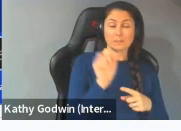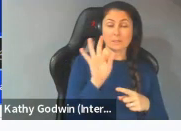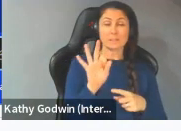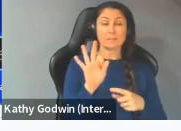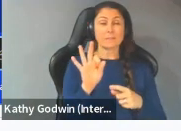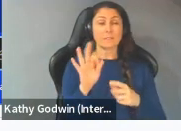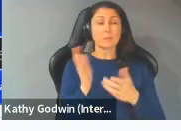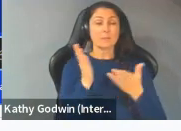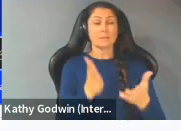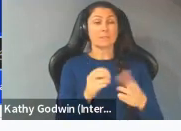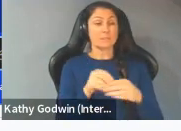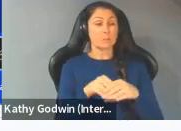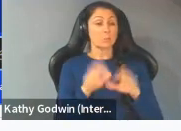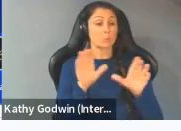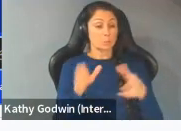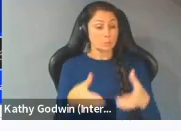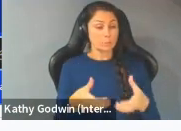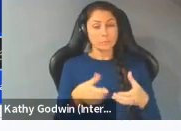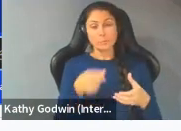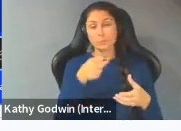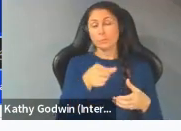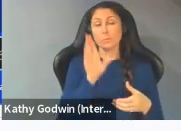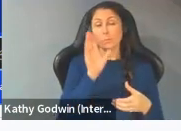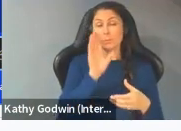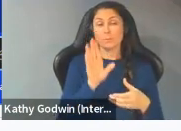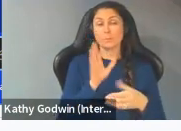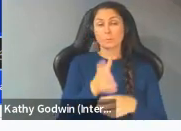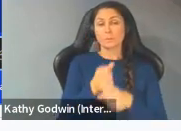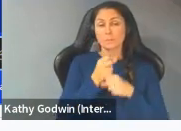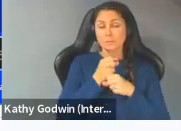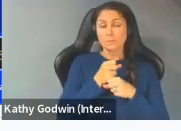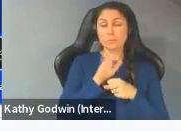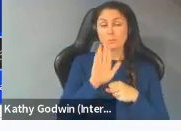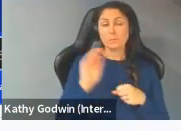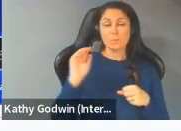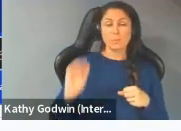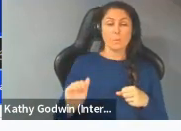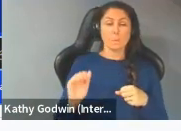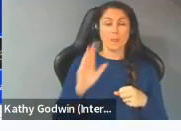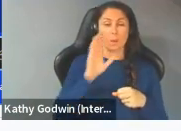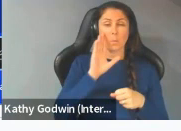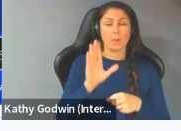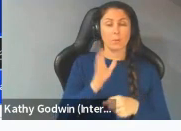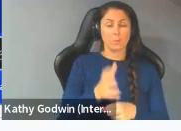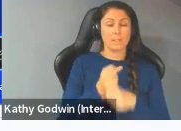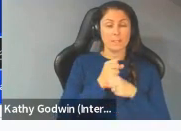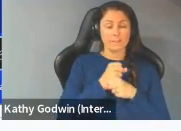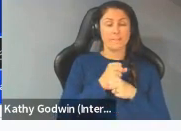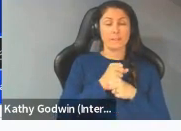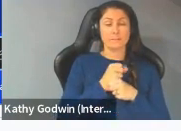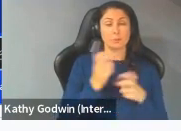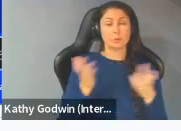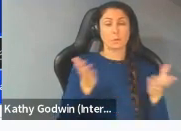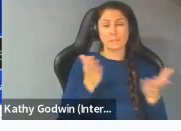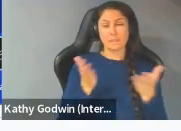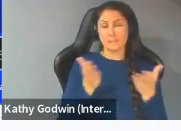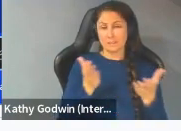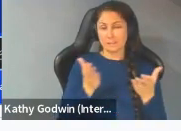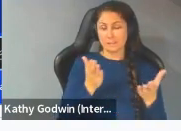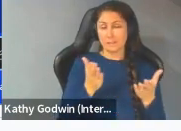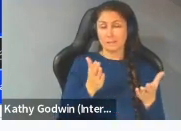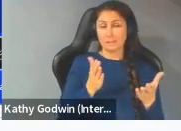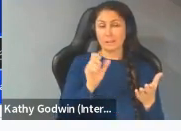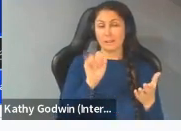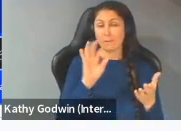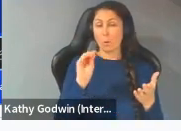a group, you will your child will receive services. If